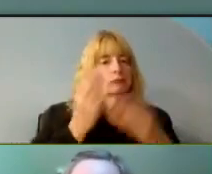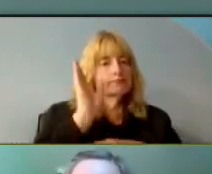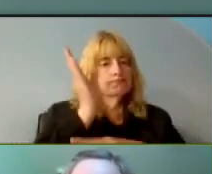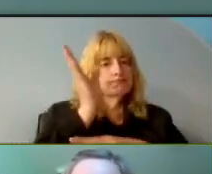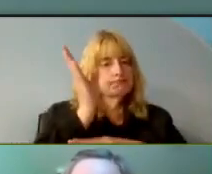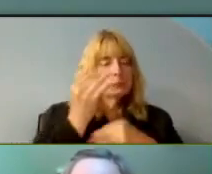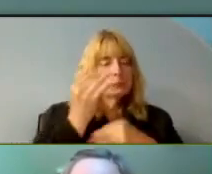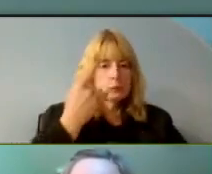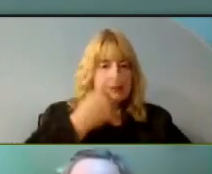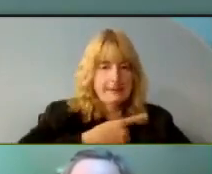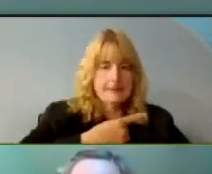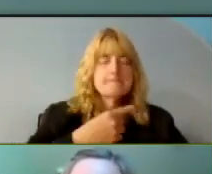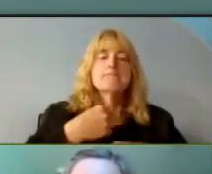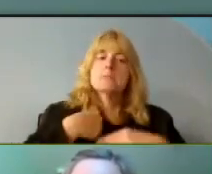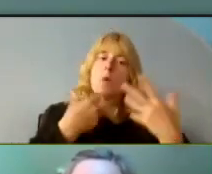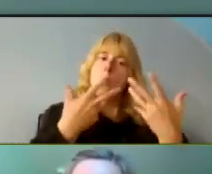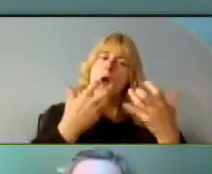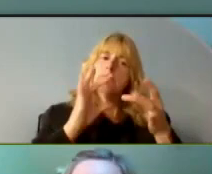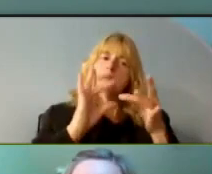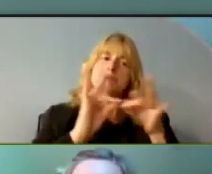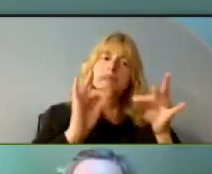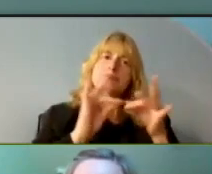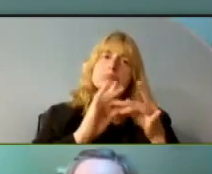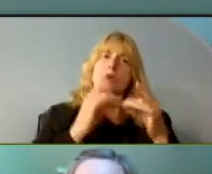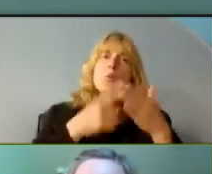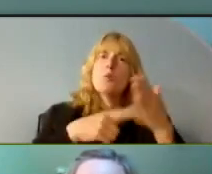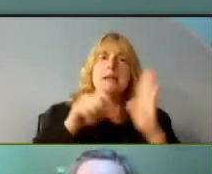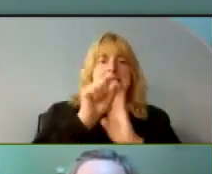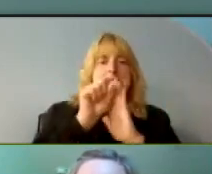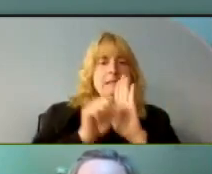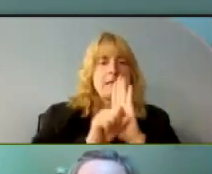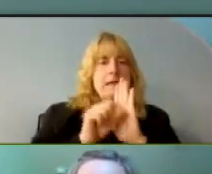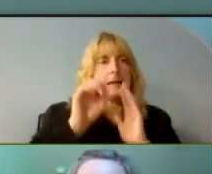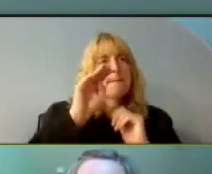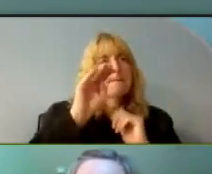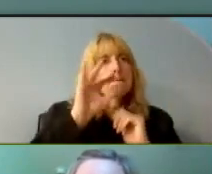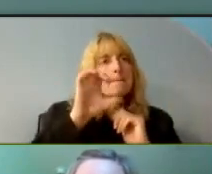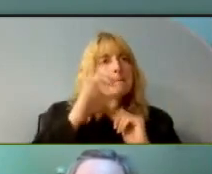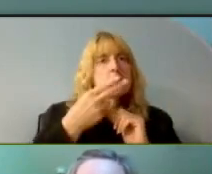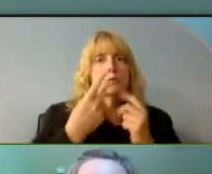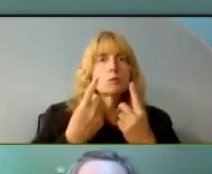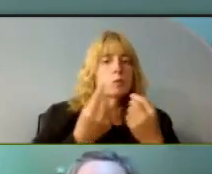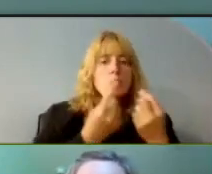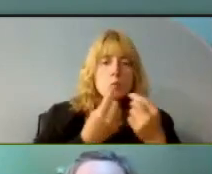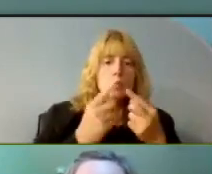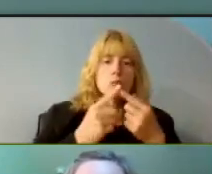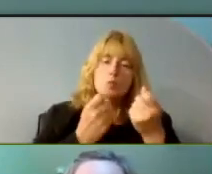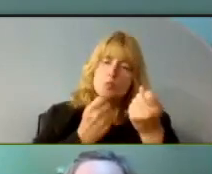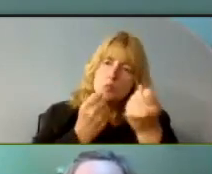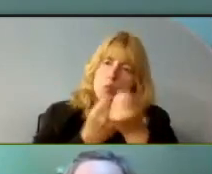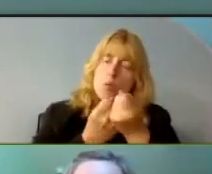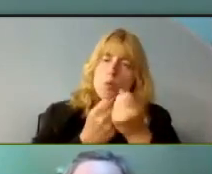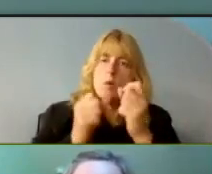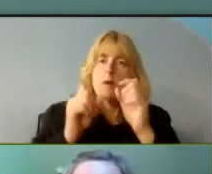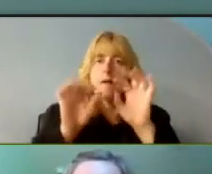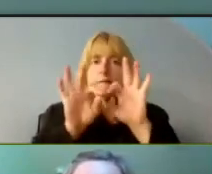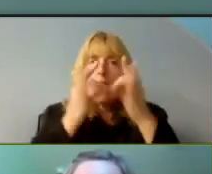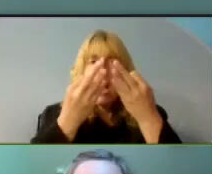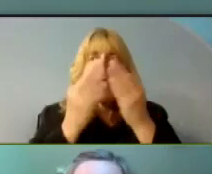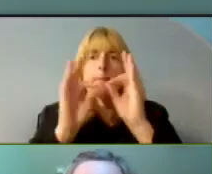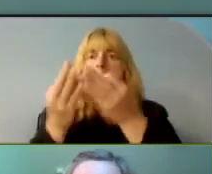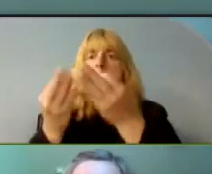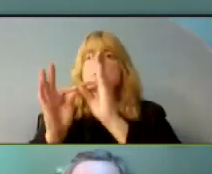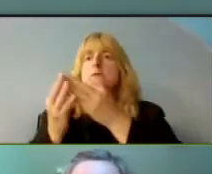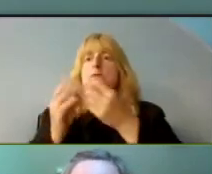talk a little bit about what the state of Michigan is doing to support our families and our childcare providers to make sure that